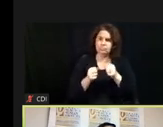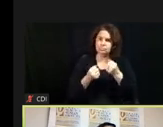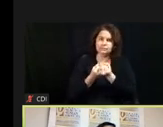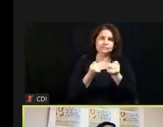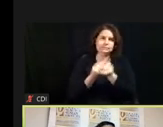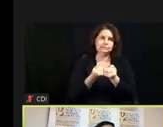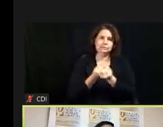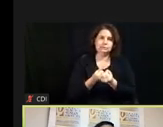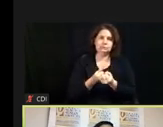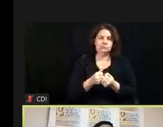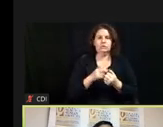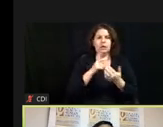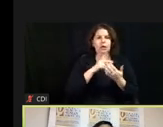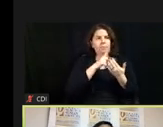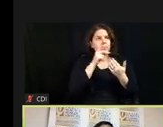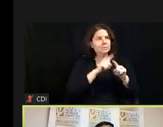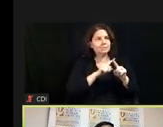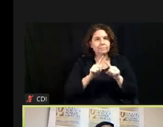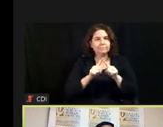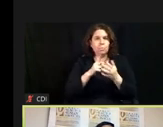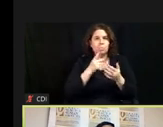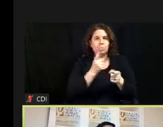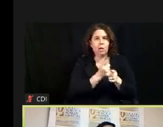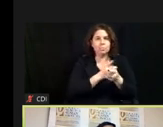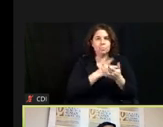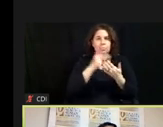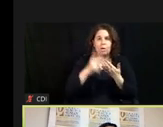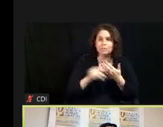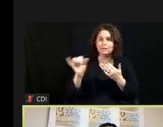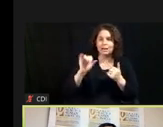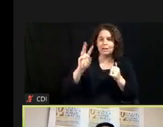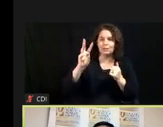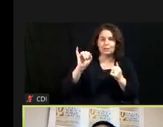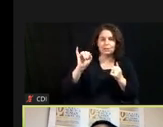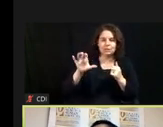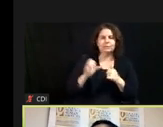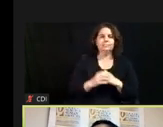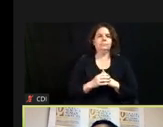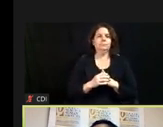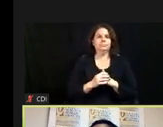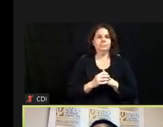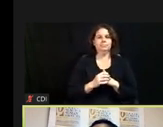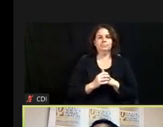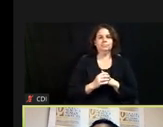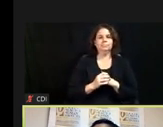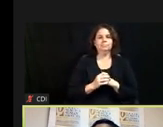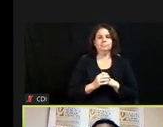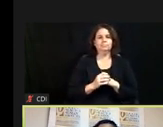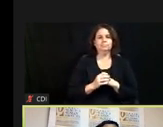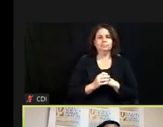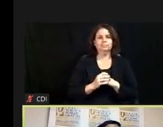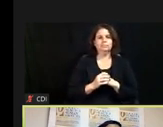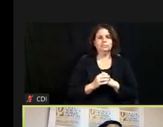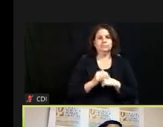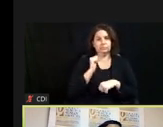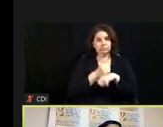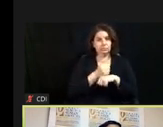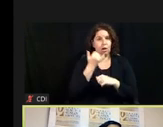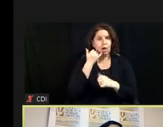our Women's and Children's program, and also have provided a call center for COVID information. Next slide.